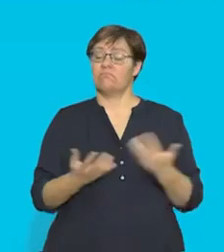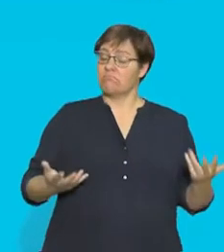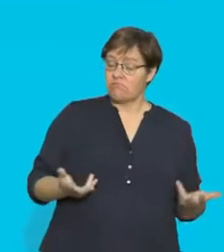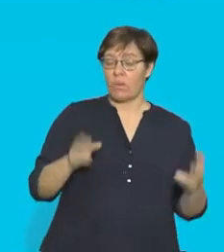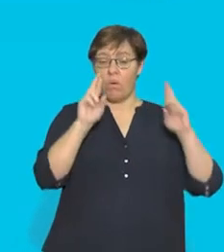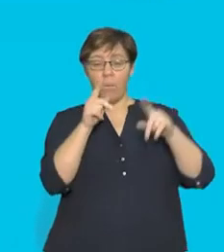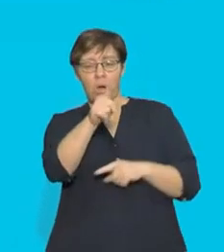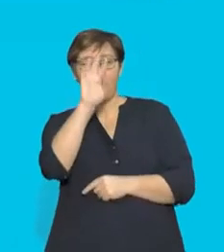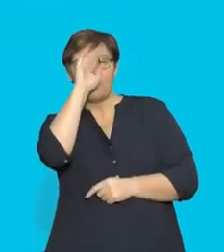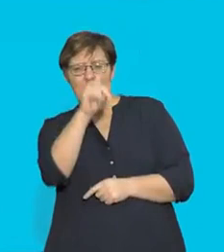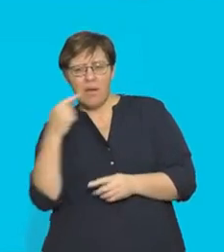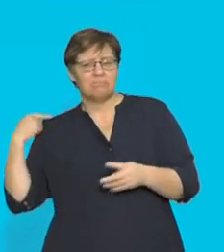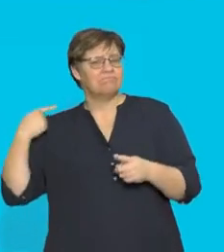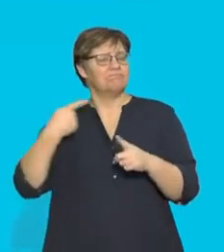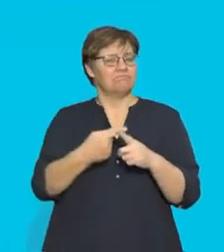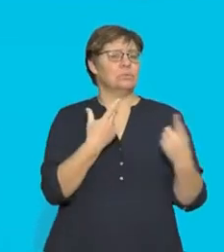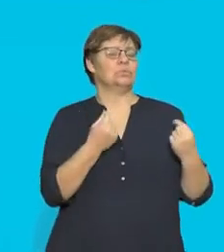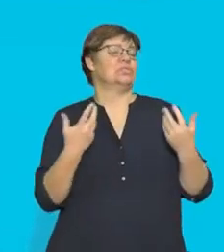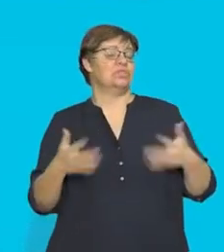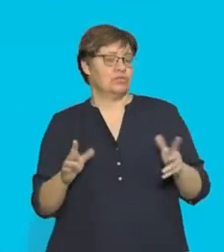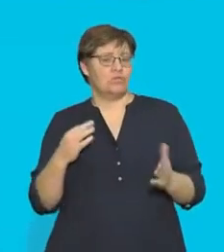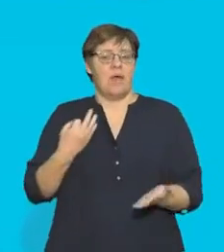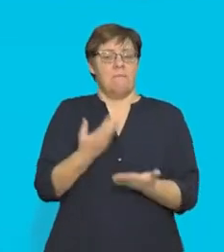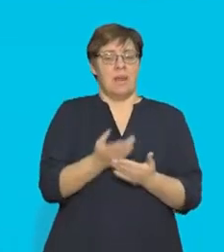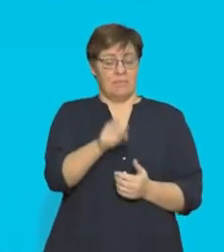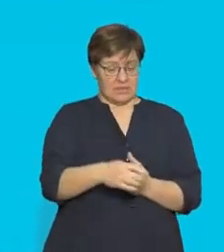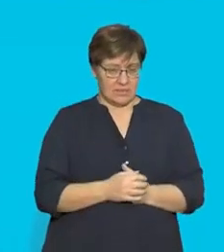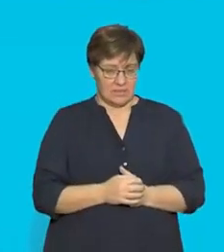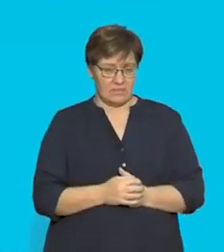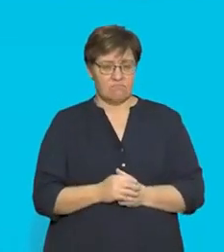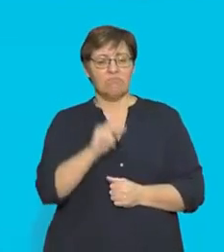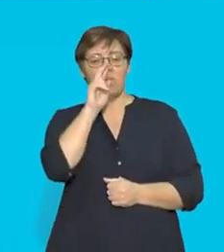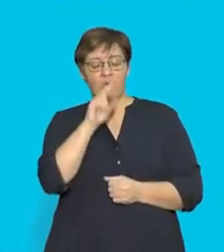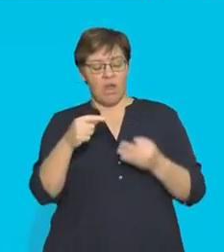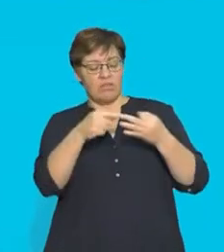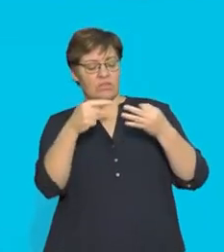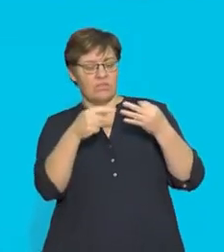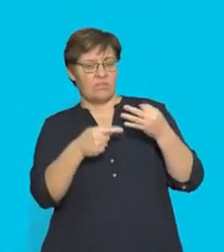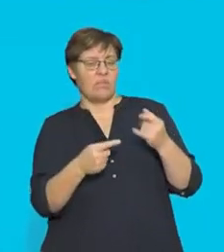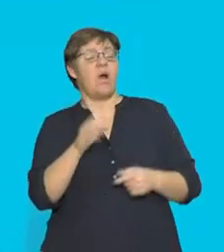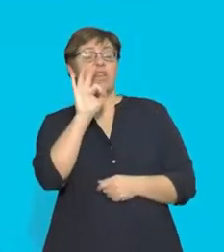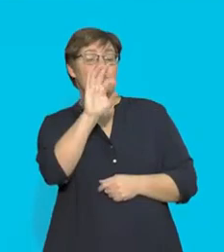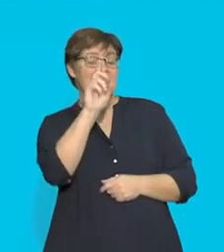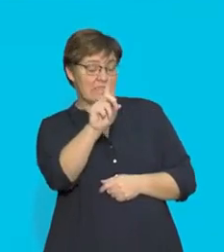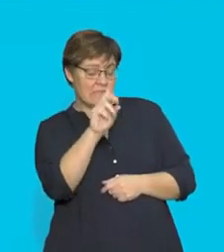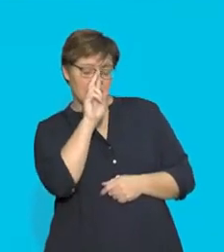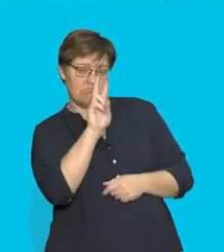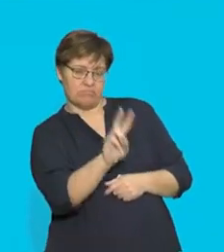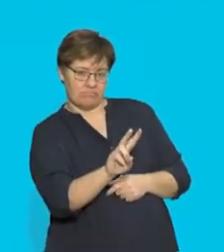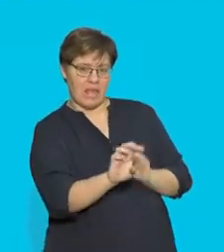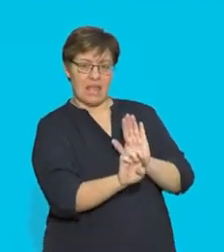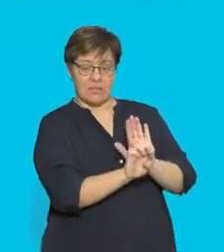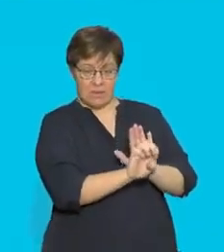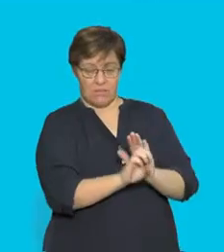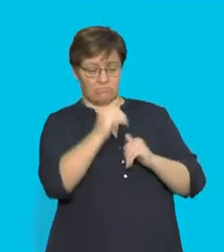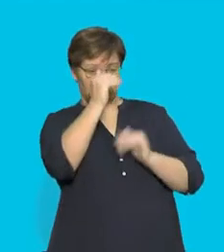Okay, hopefully you remember all those rules that we've done before and when to apply them. Let's look at our first three-dimensional drawing in this